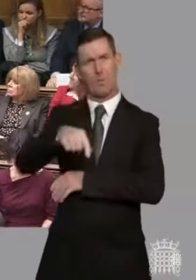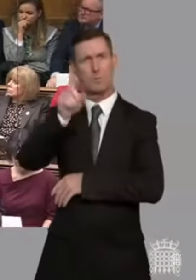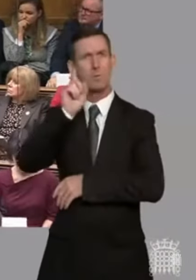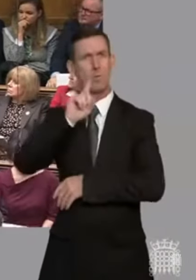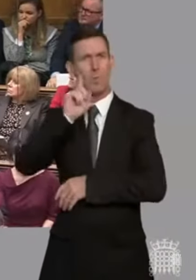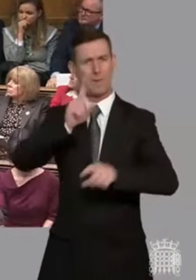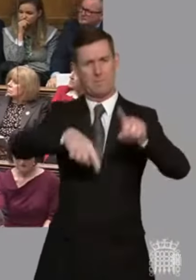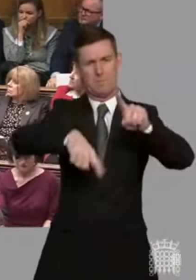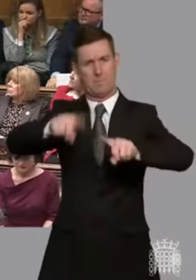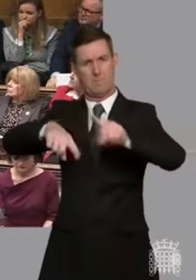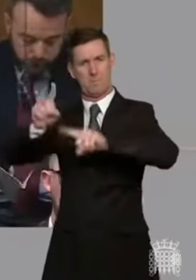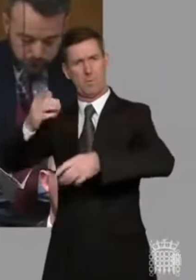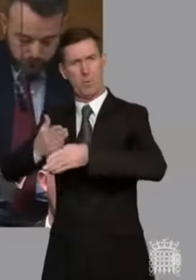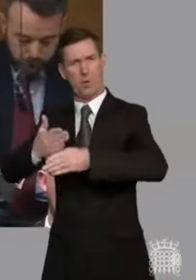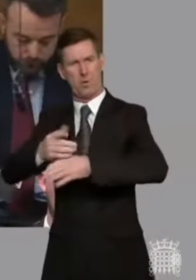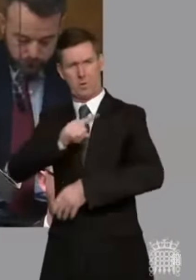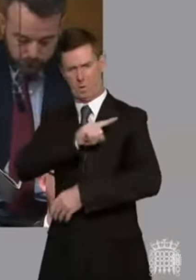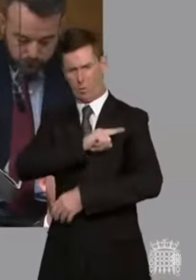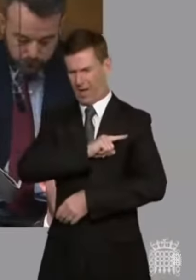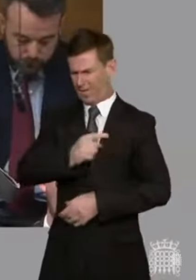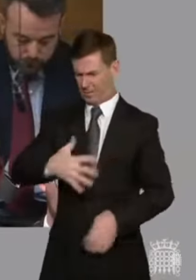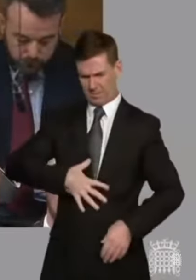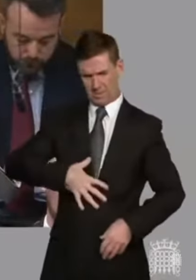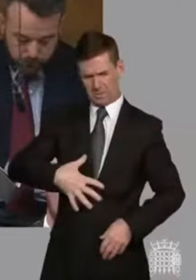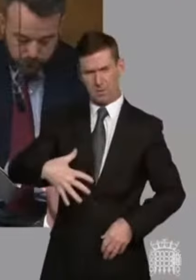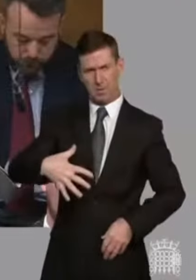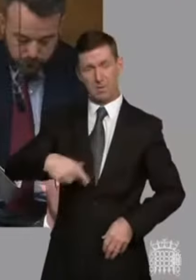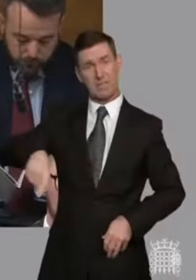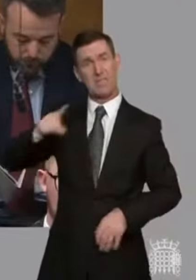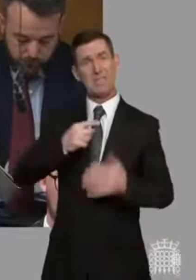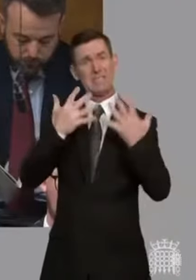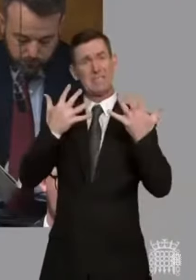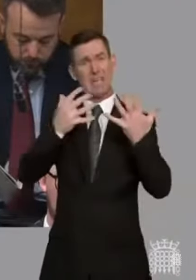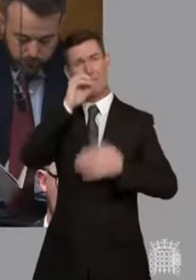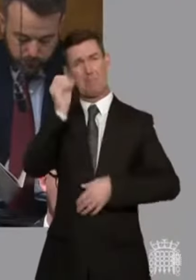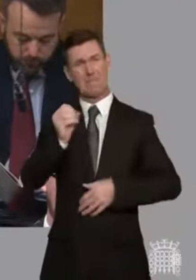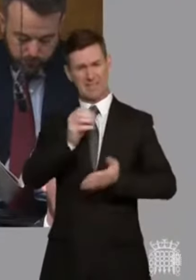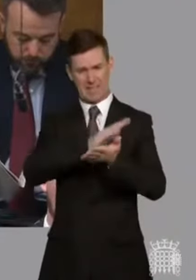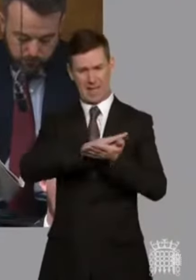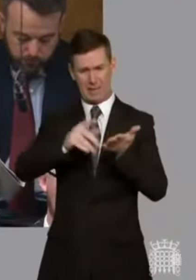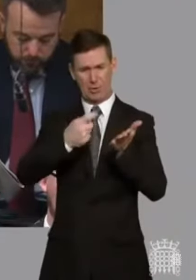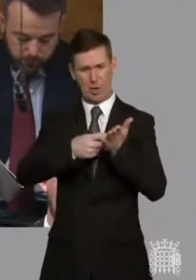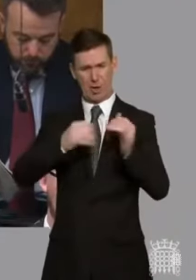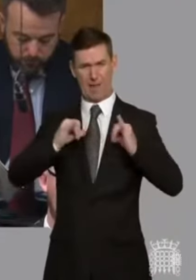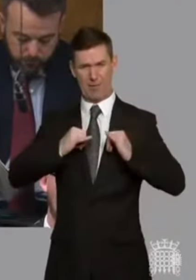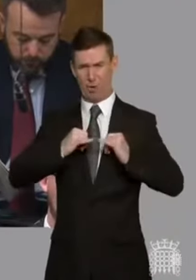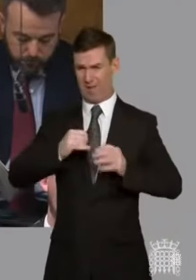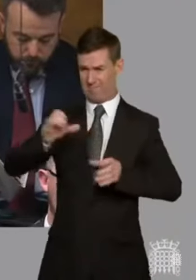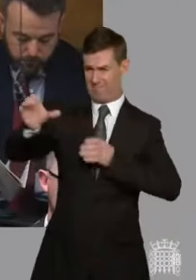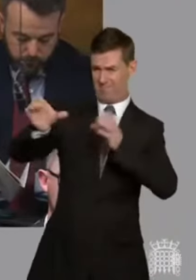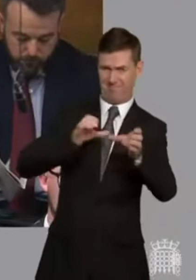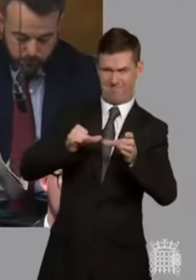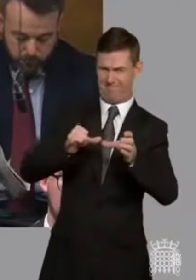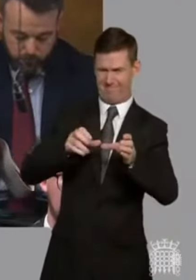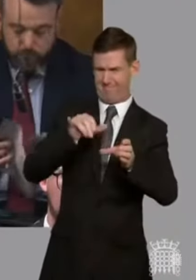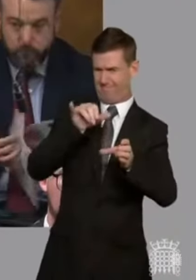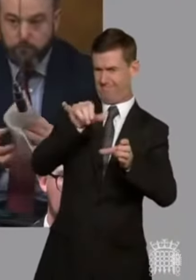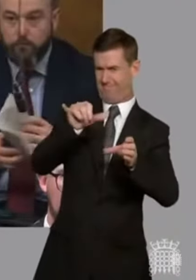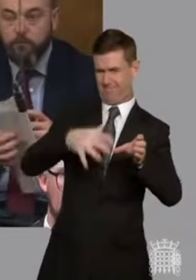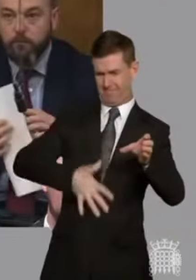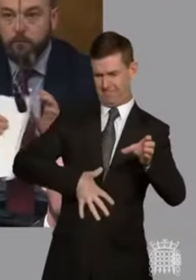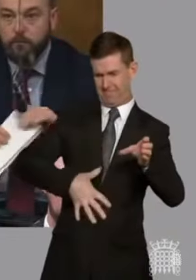would be reluctant to hire a woman whom they thought was might start a family. Law has not solved this. Will the Prime